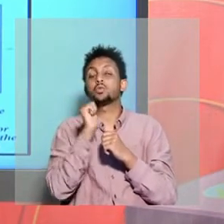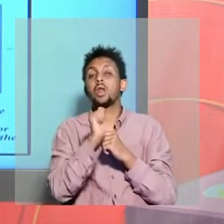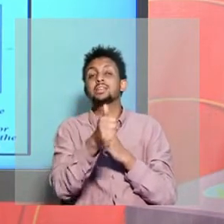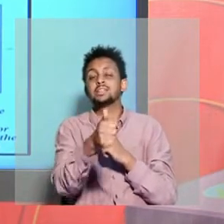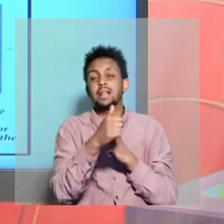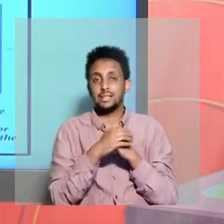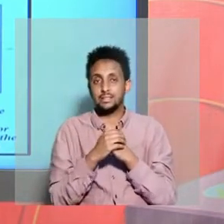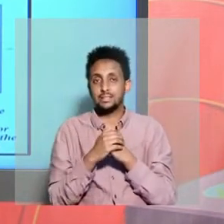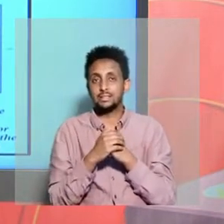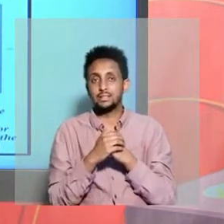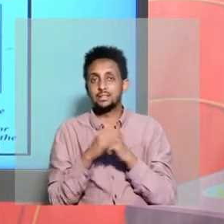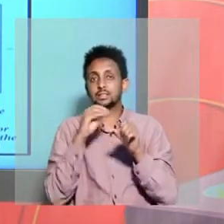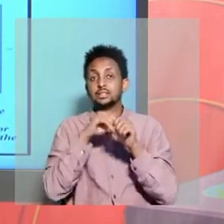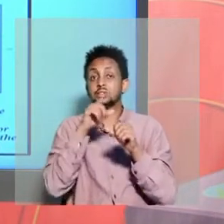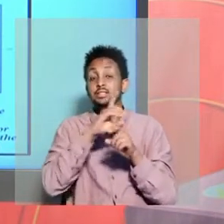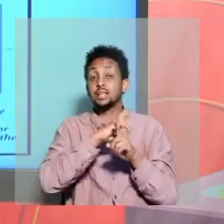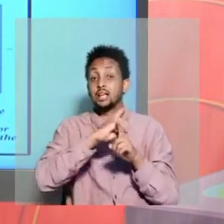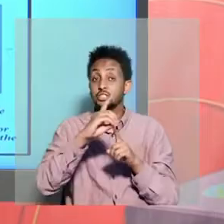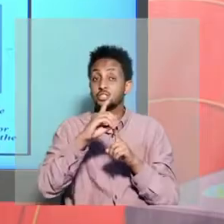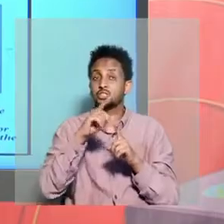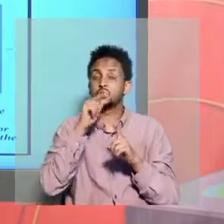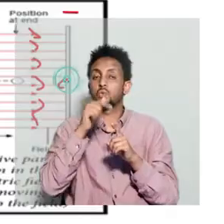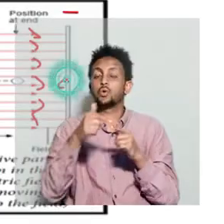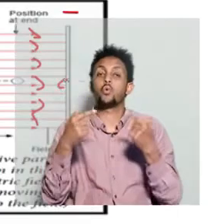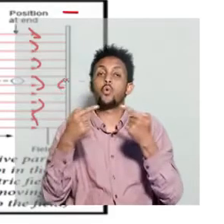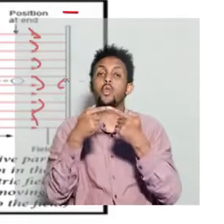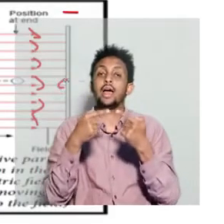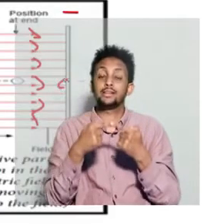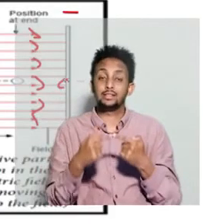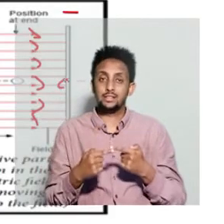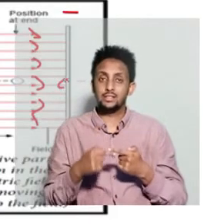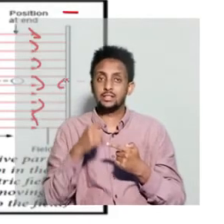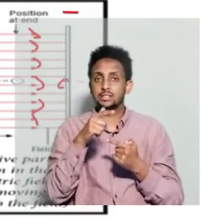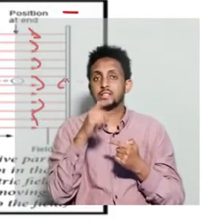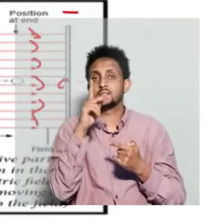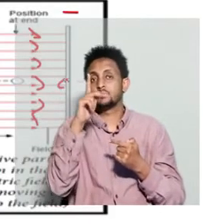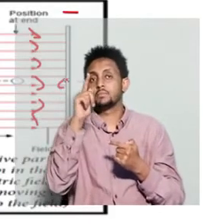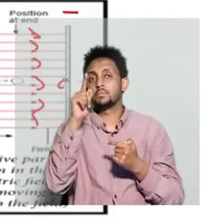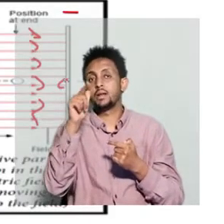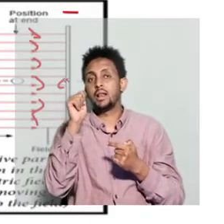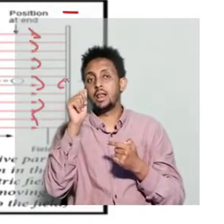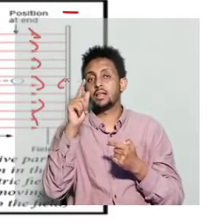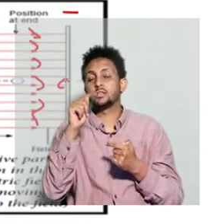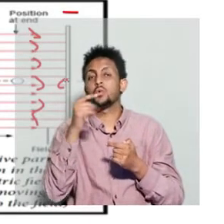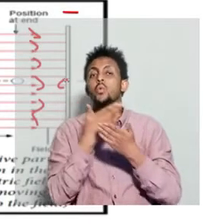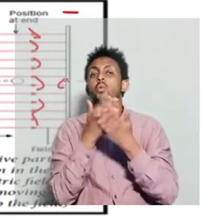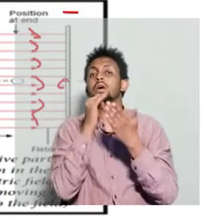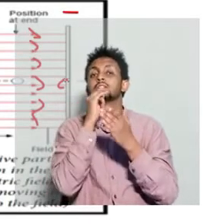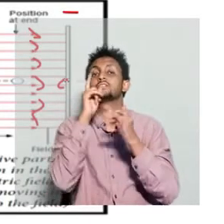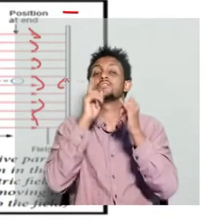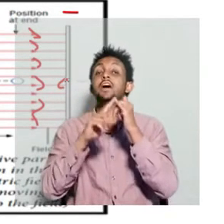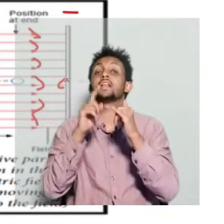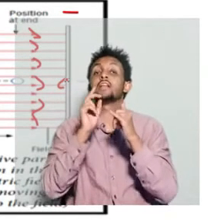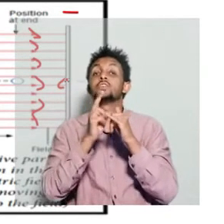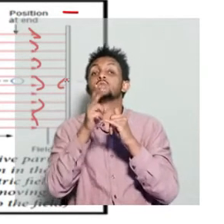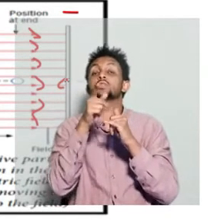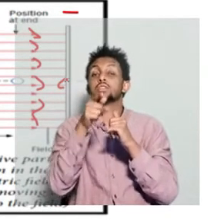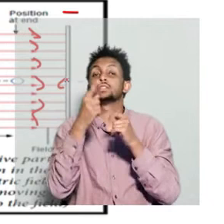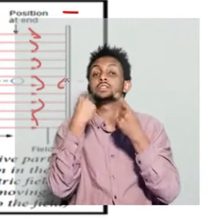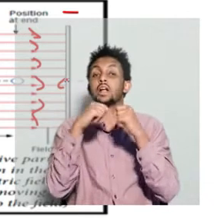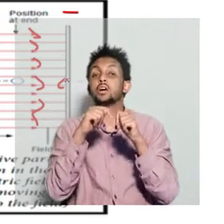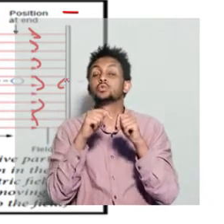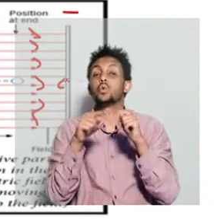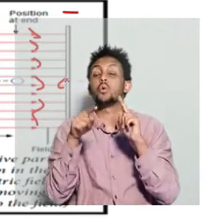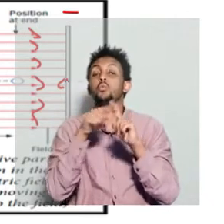accelerates in this direction and collides with this plate. So what is the final velocity as it strikes